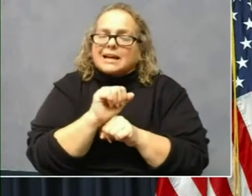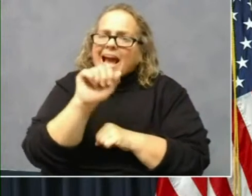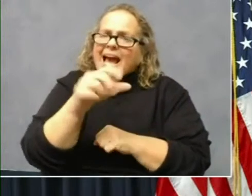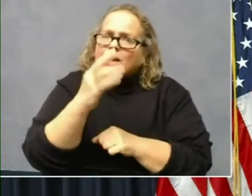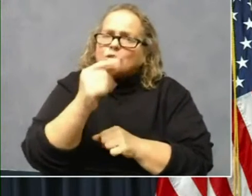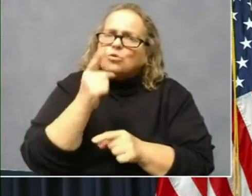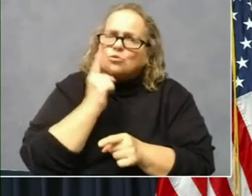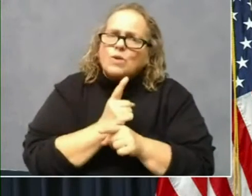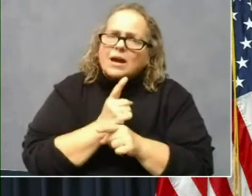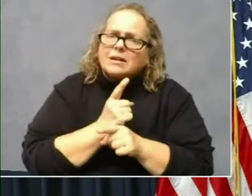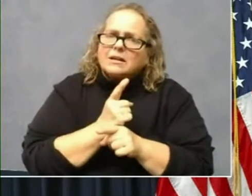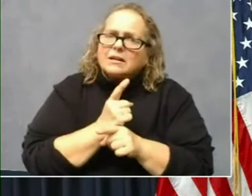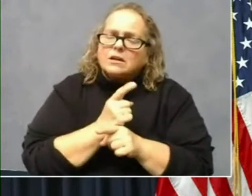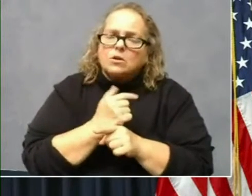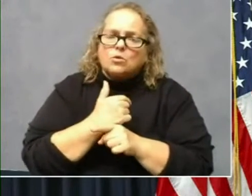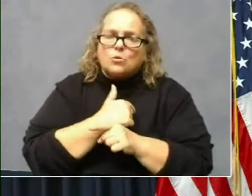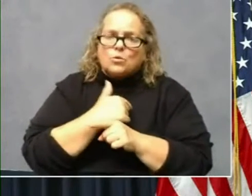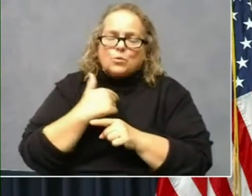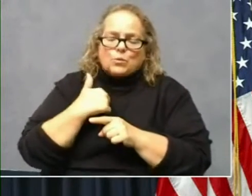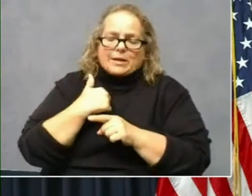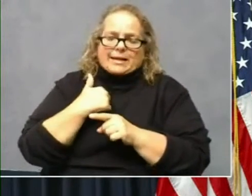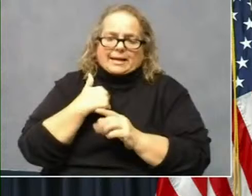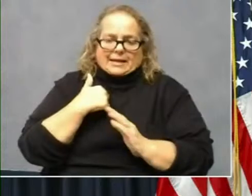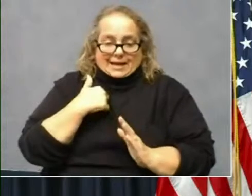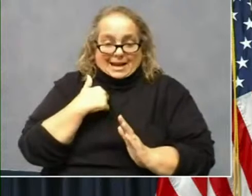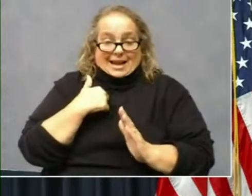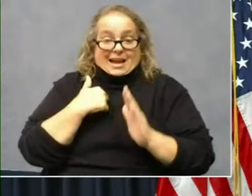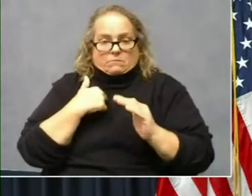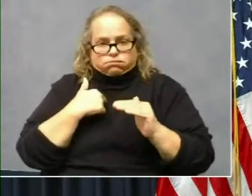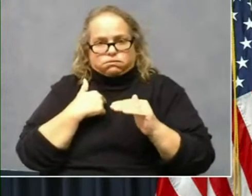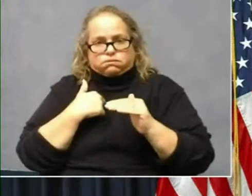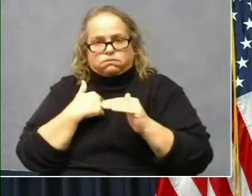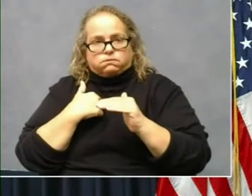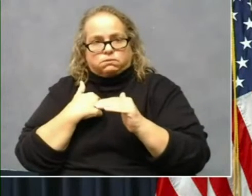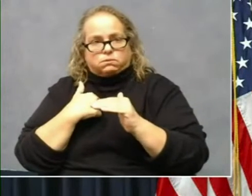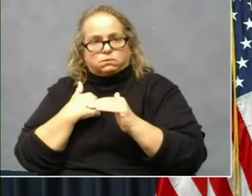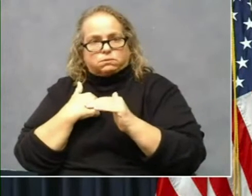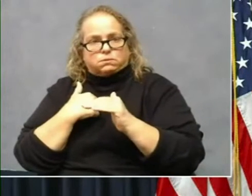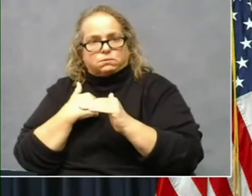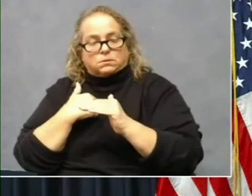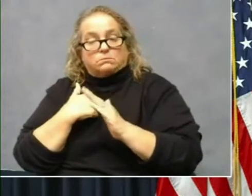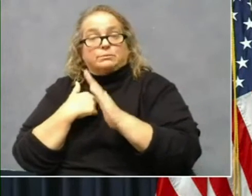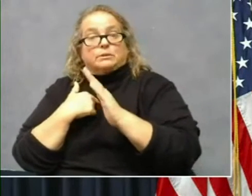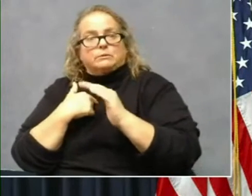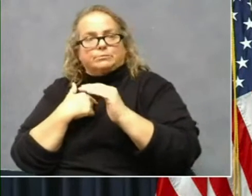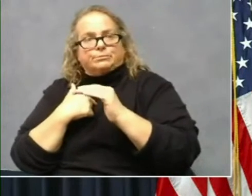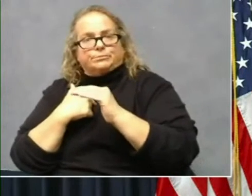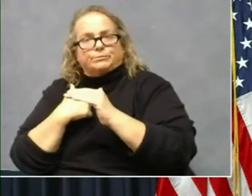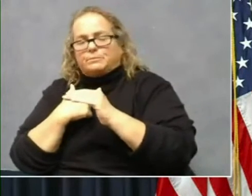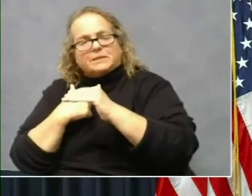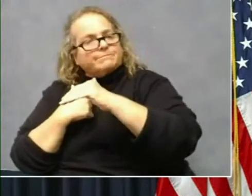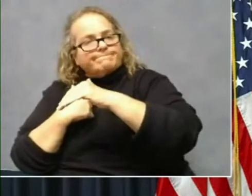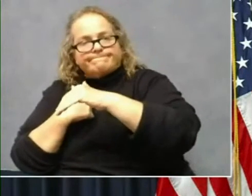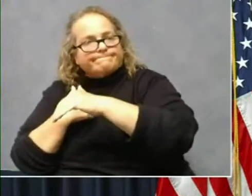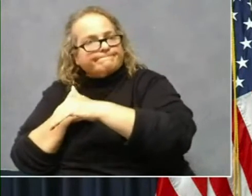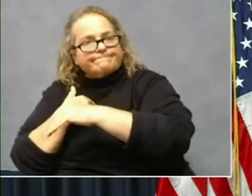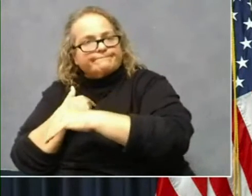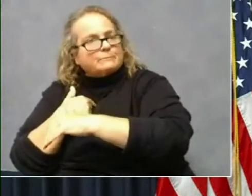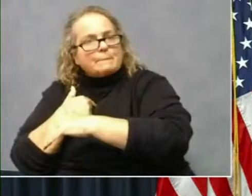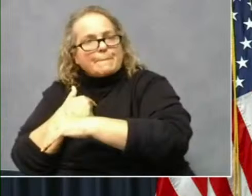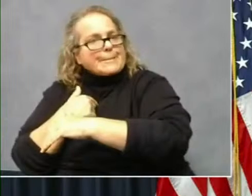only plateaued this virus in other times. Now, we haven't been anywhere near as high as we are right now, and it's an aggressively